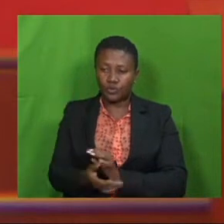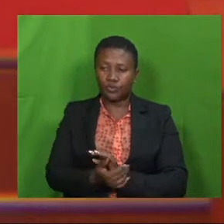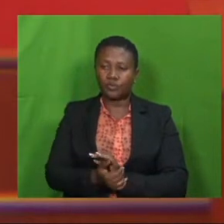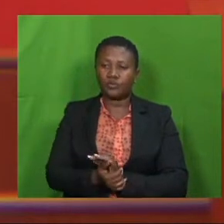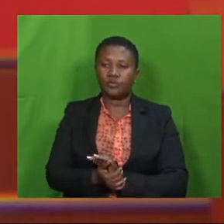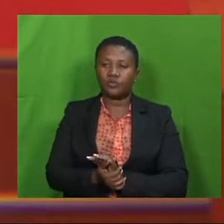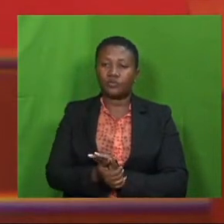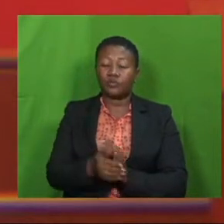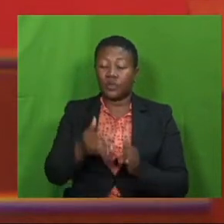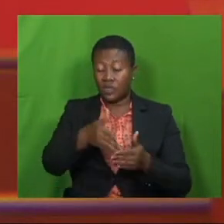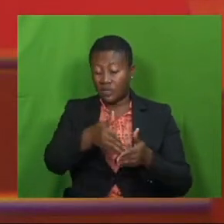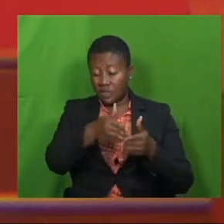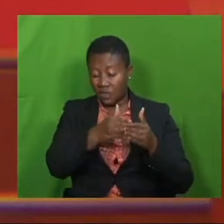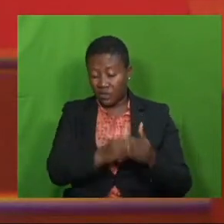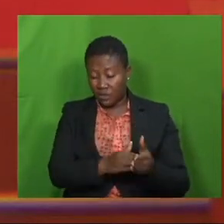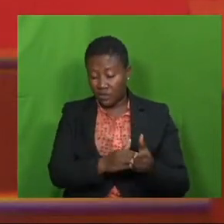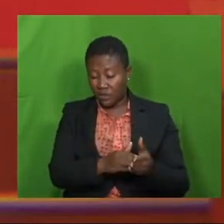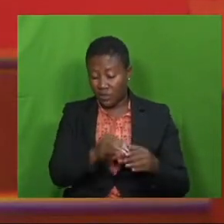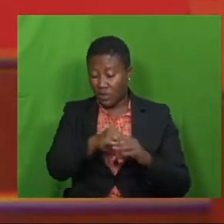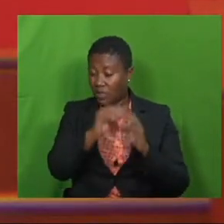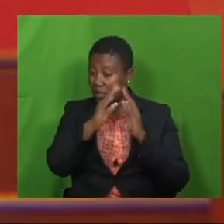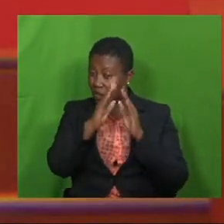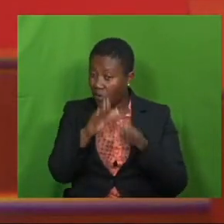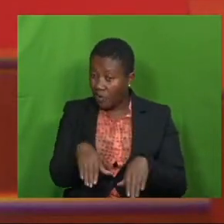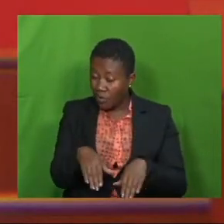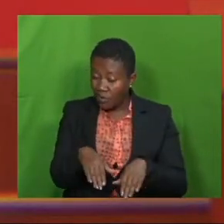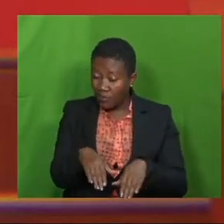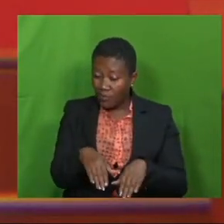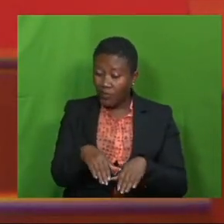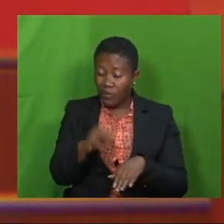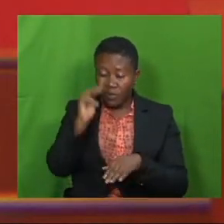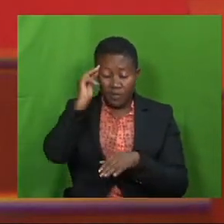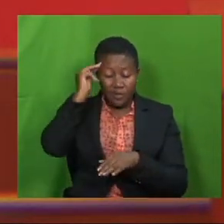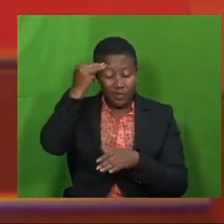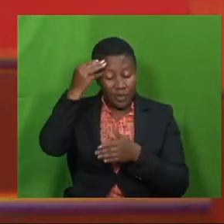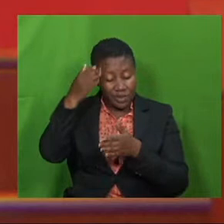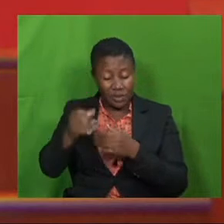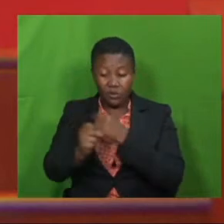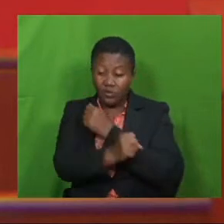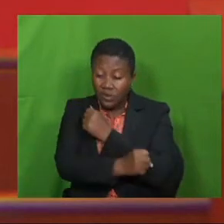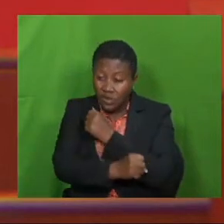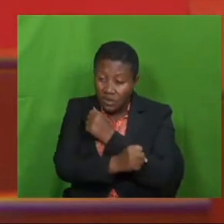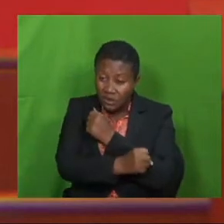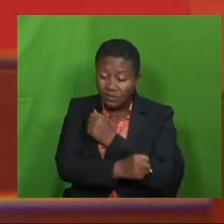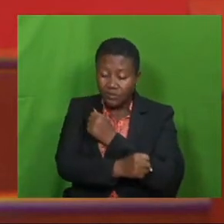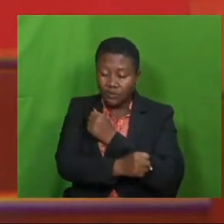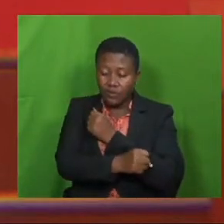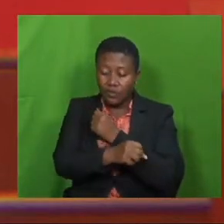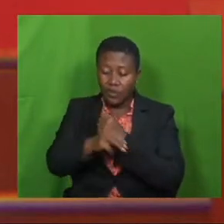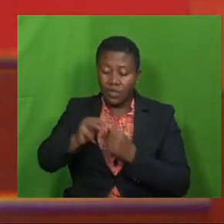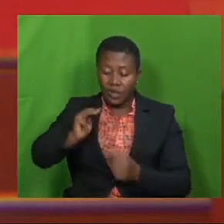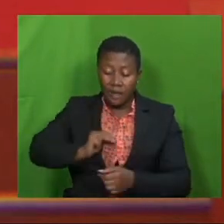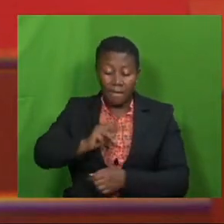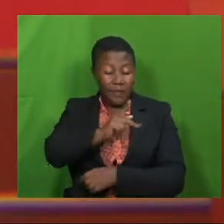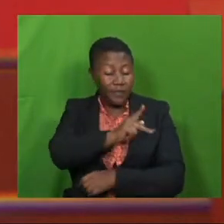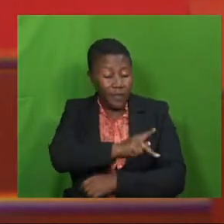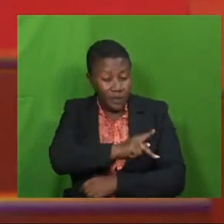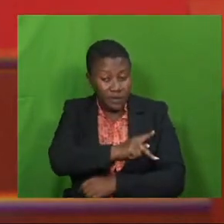The leadership of the House, Honorable Ministers of State, Honorable Members of